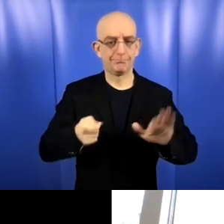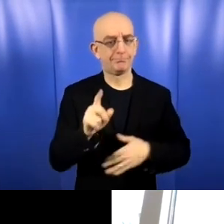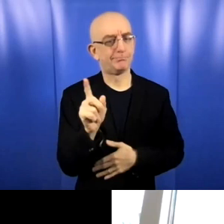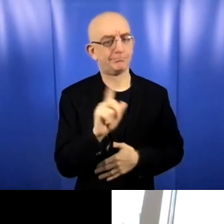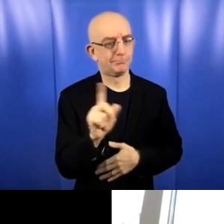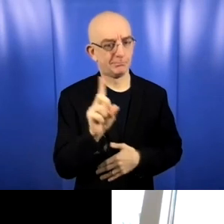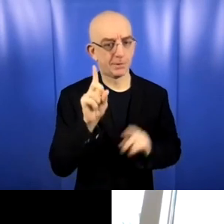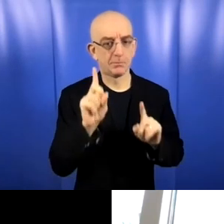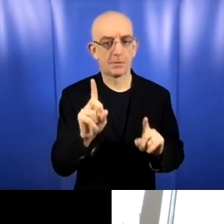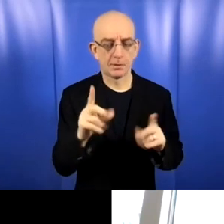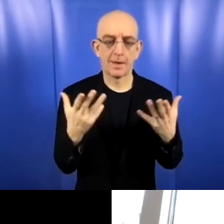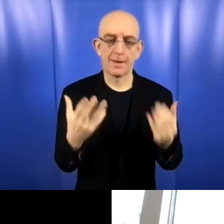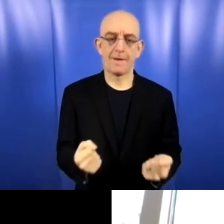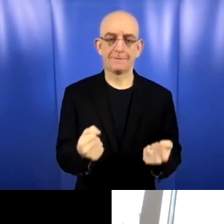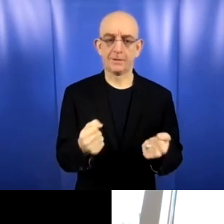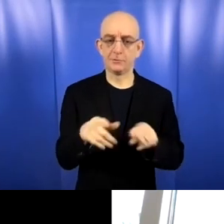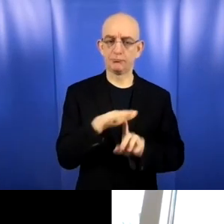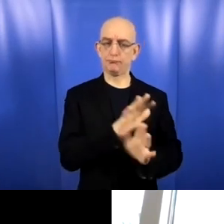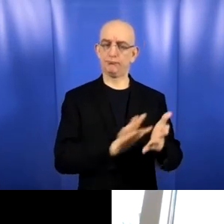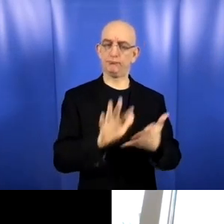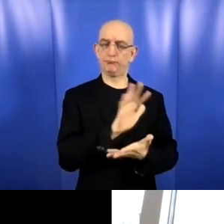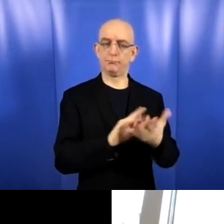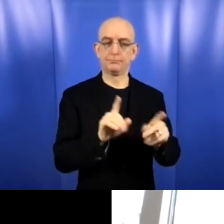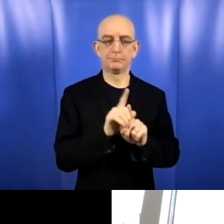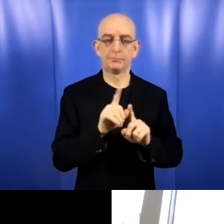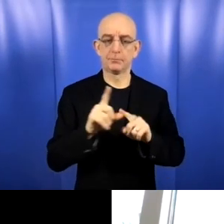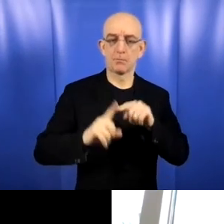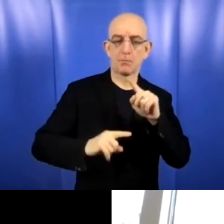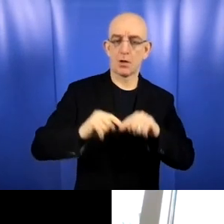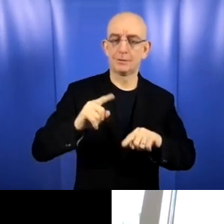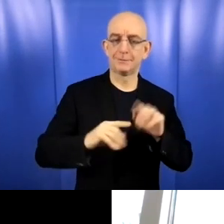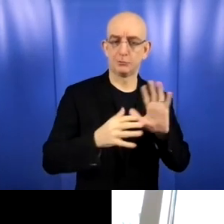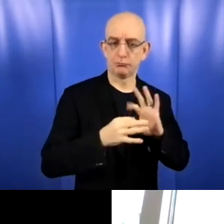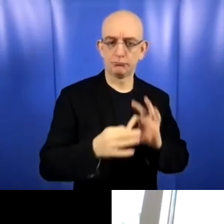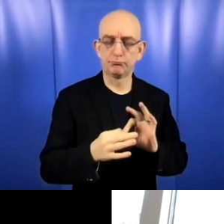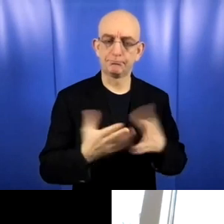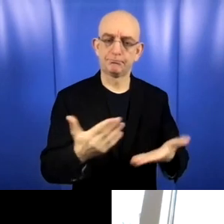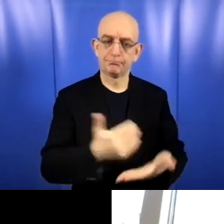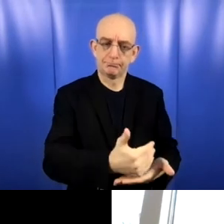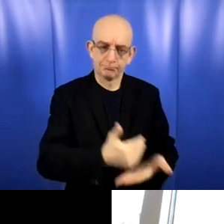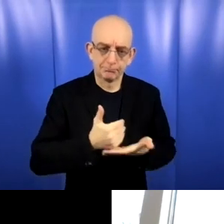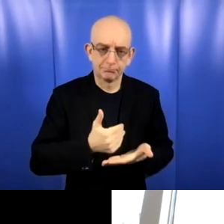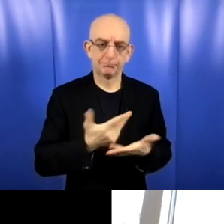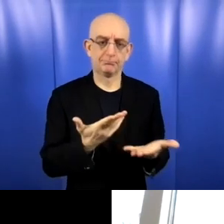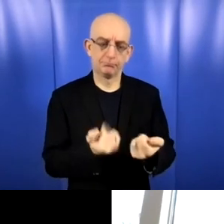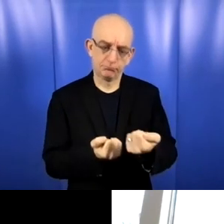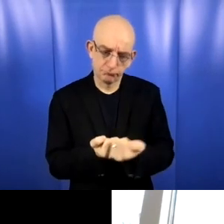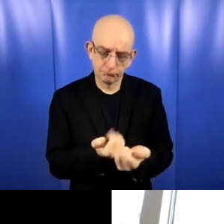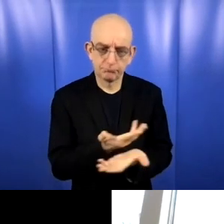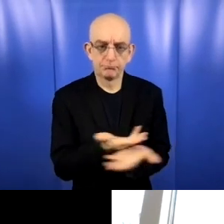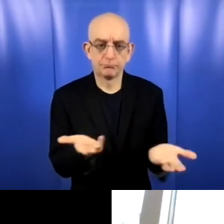Article 5 of that compact goes on to talk about how it seeks